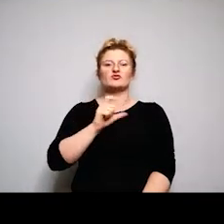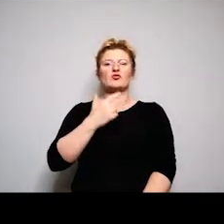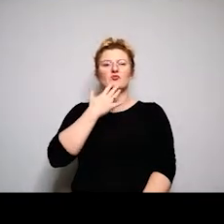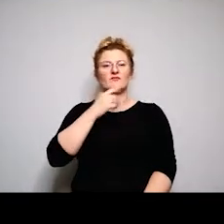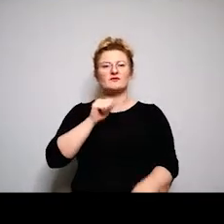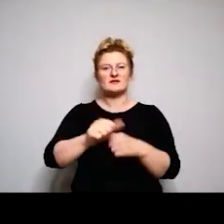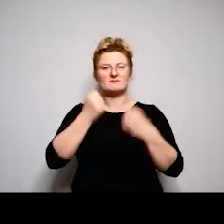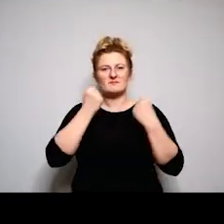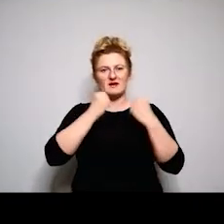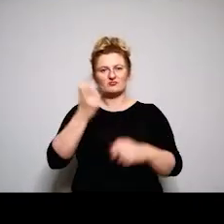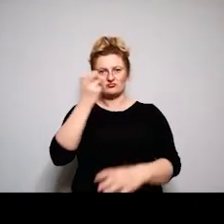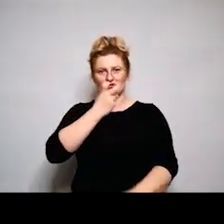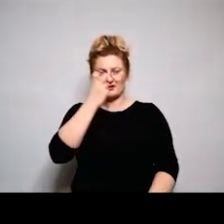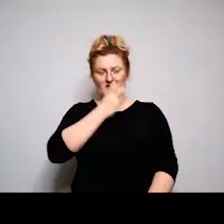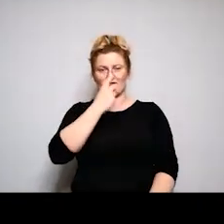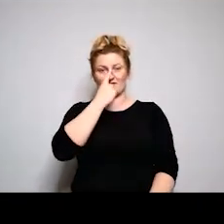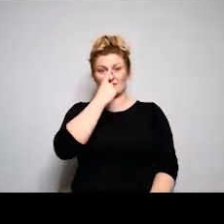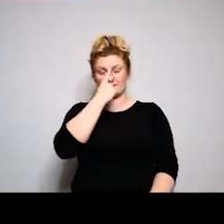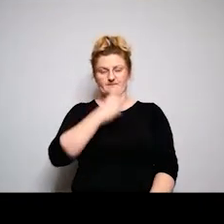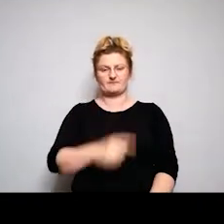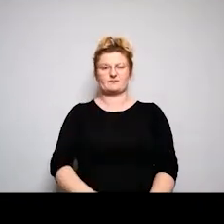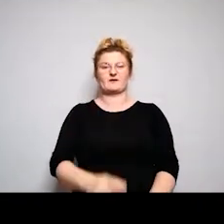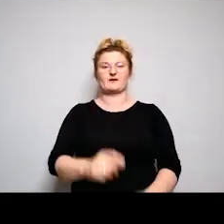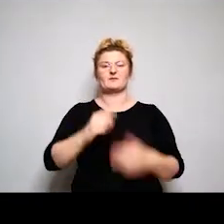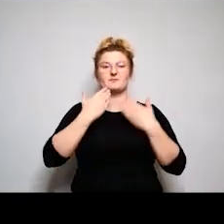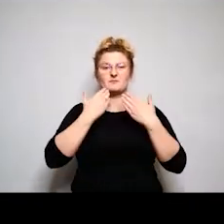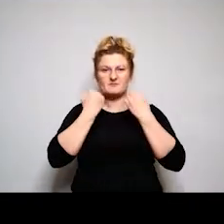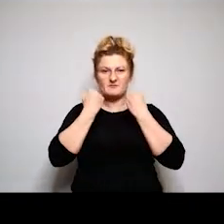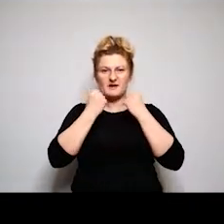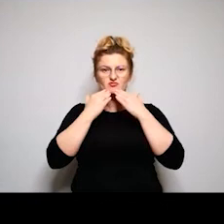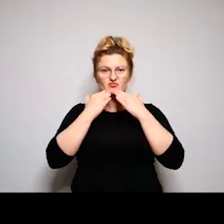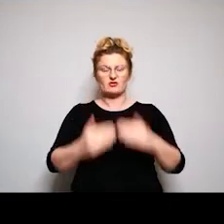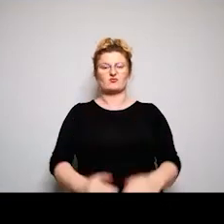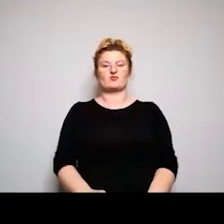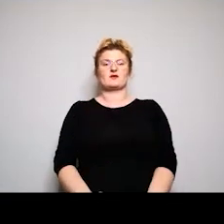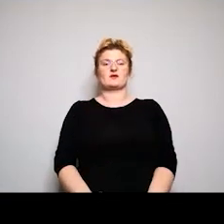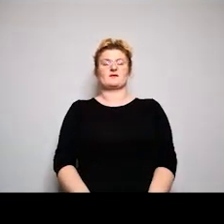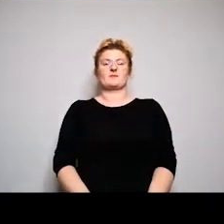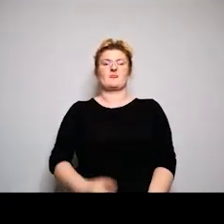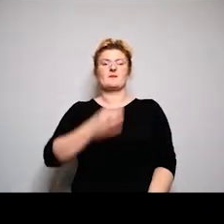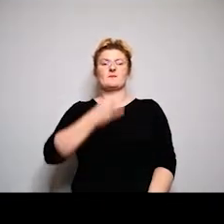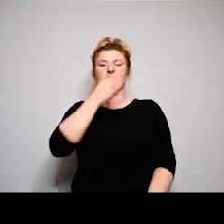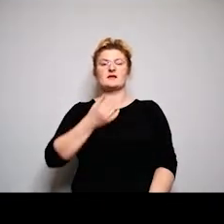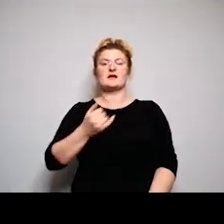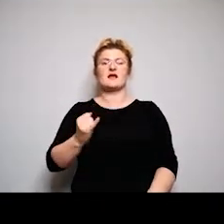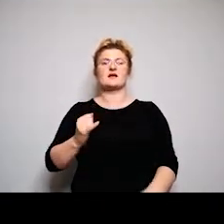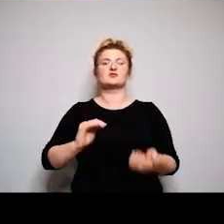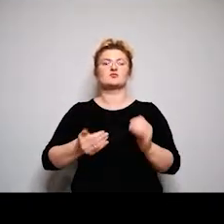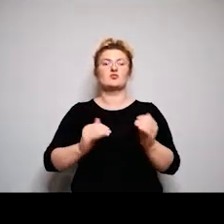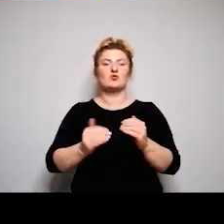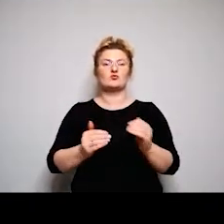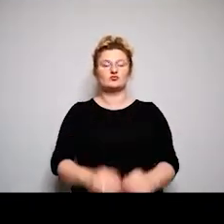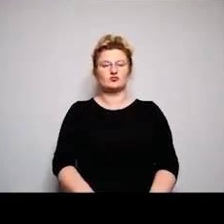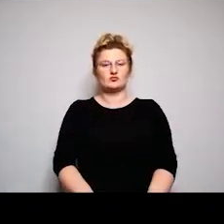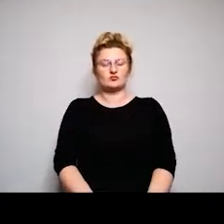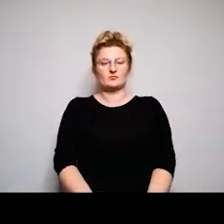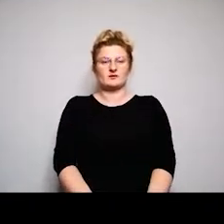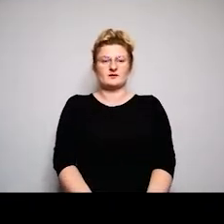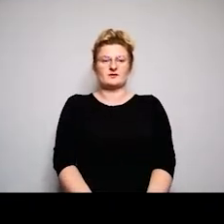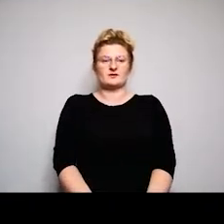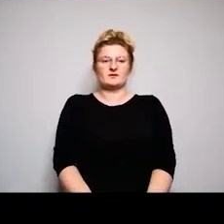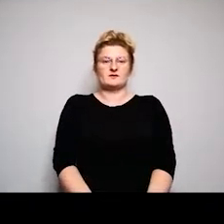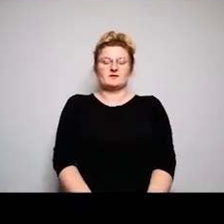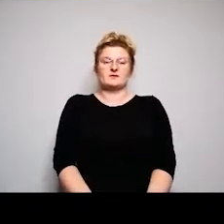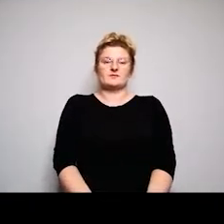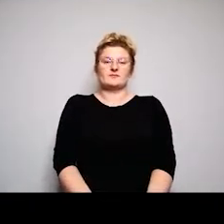And she is asking, how do you measure the impact of your work, as it is very much on the level of a mind